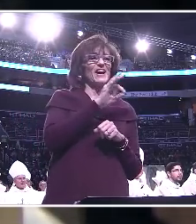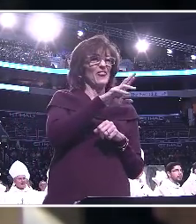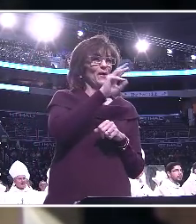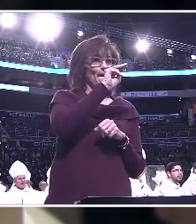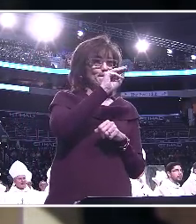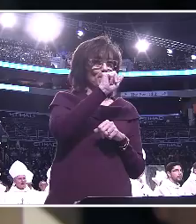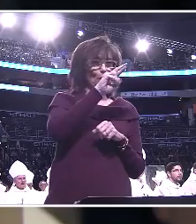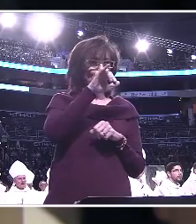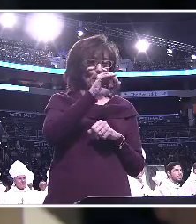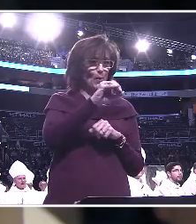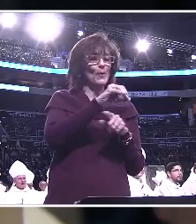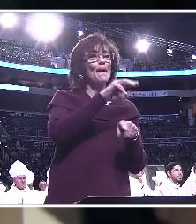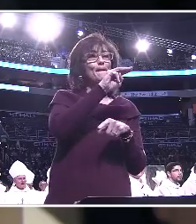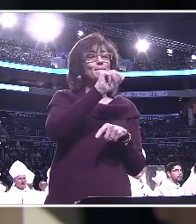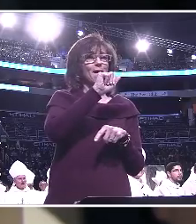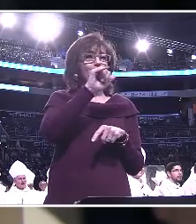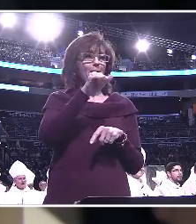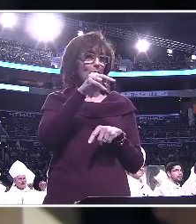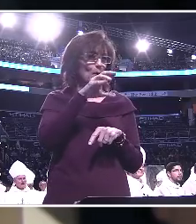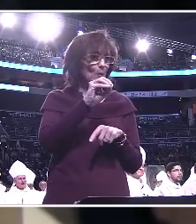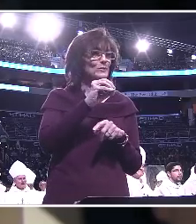It's like, yo, I gotta make this a competition, bro.